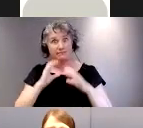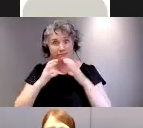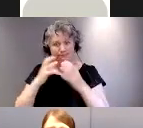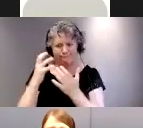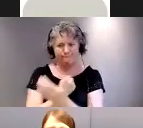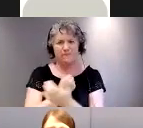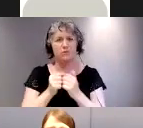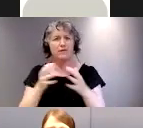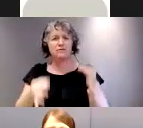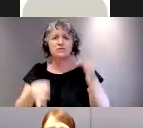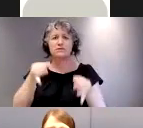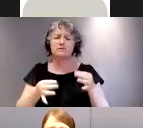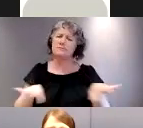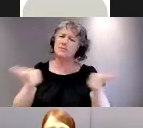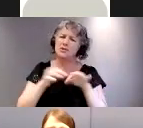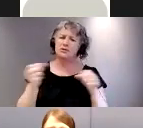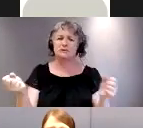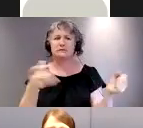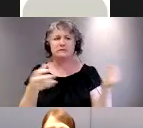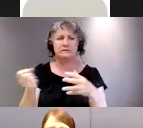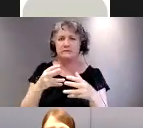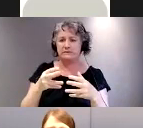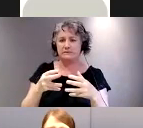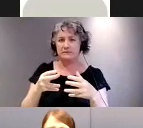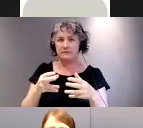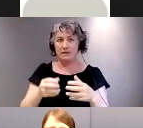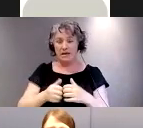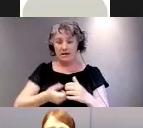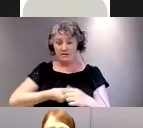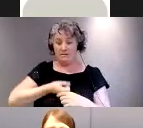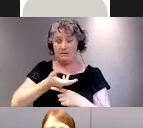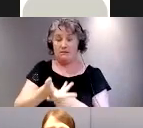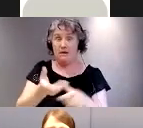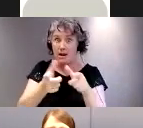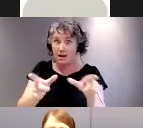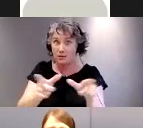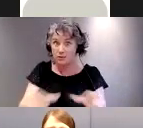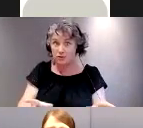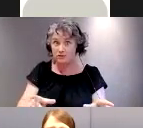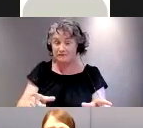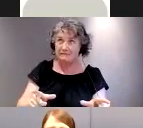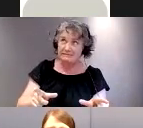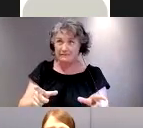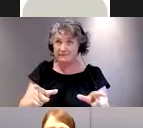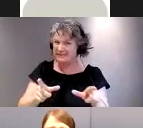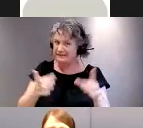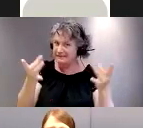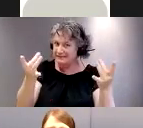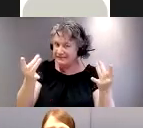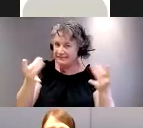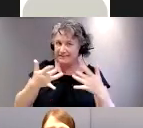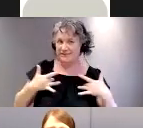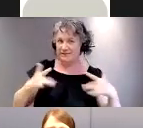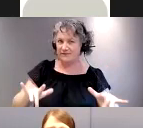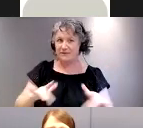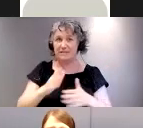is so, so important, right? Even the language that is used. So you hear a lot, and some of this stuff as I